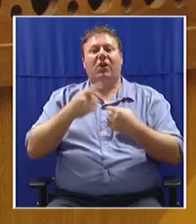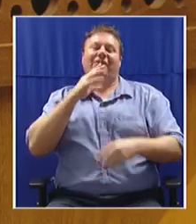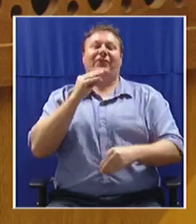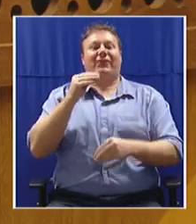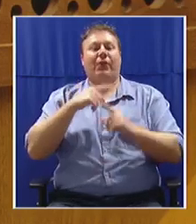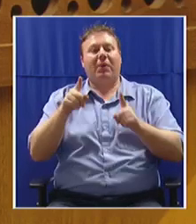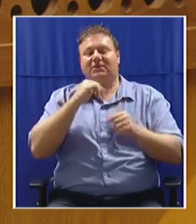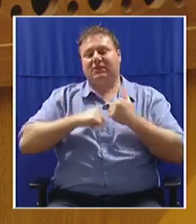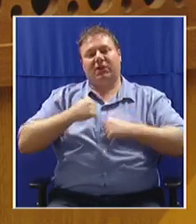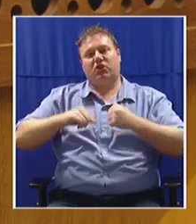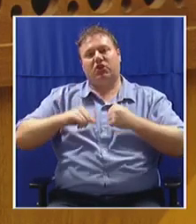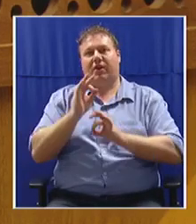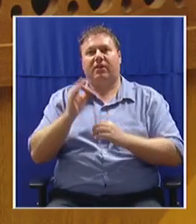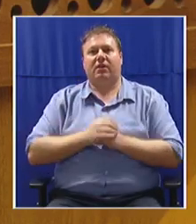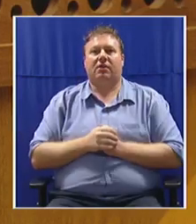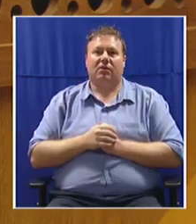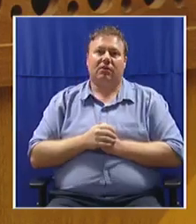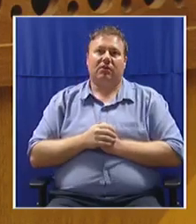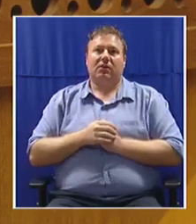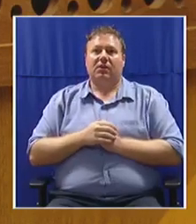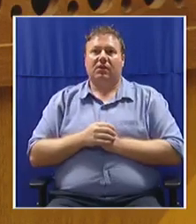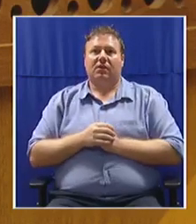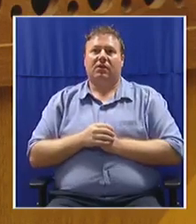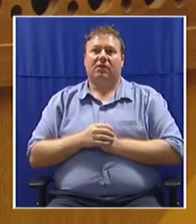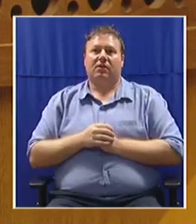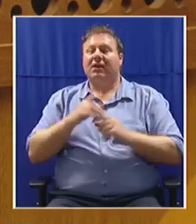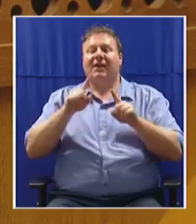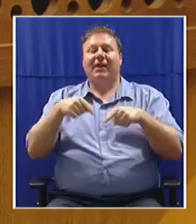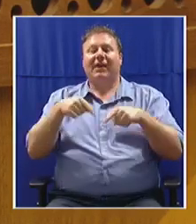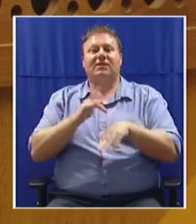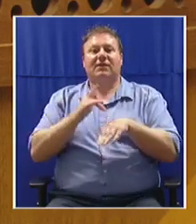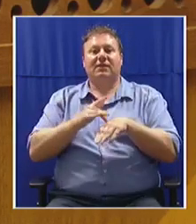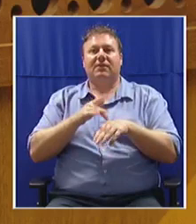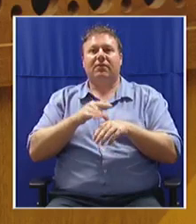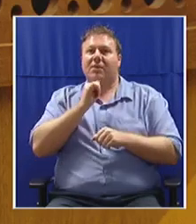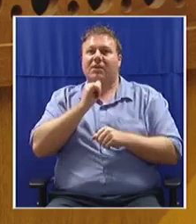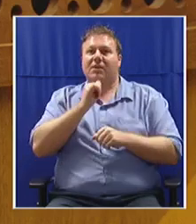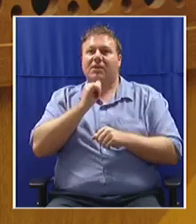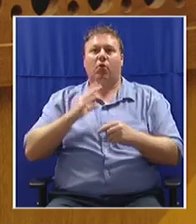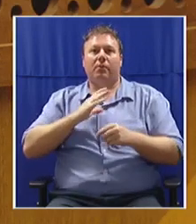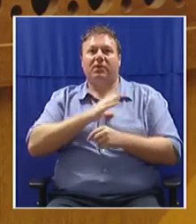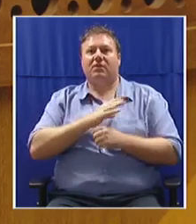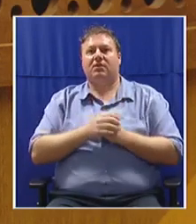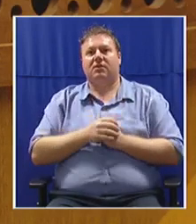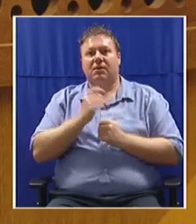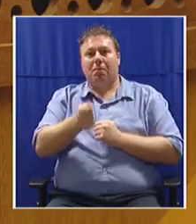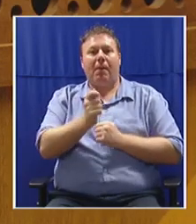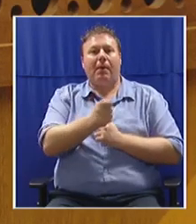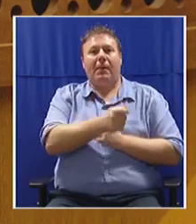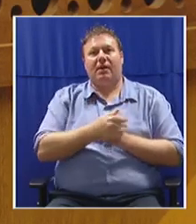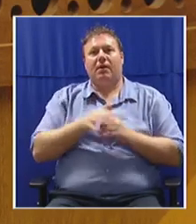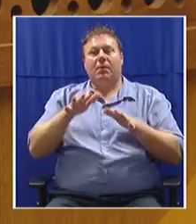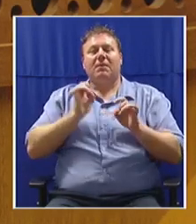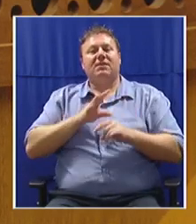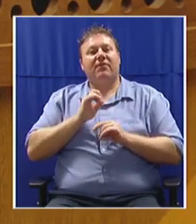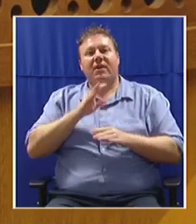reform, and we cannot use such a sensitive matter to play politics. Our people have suffered, and that is enough.